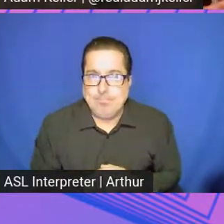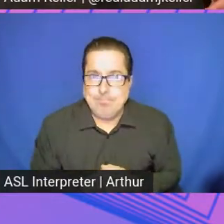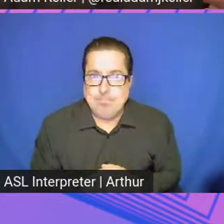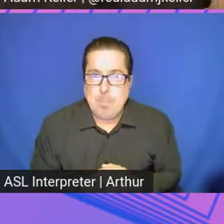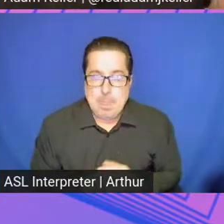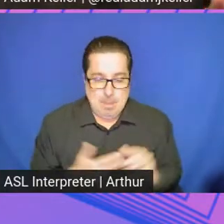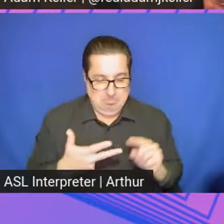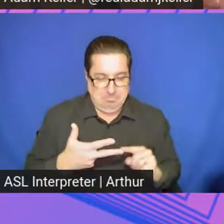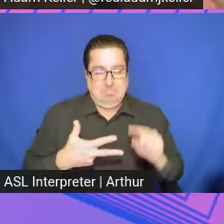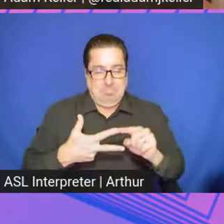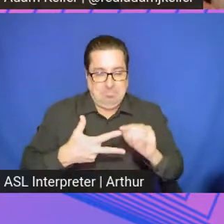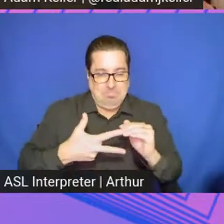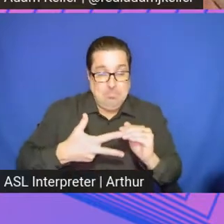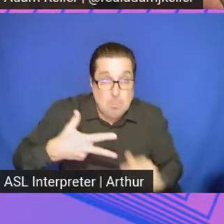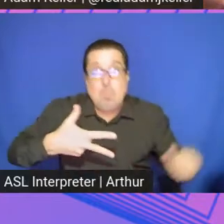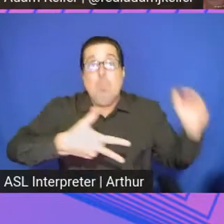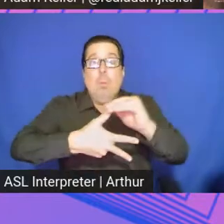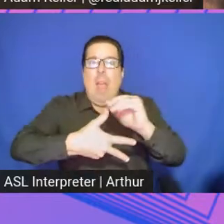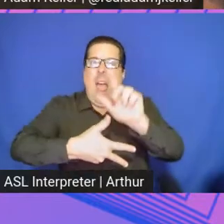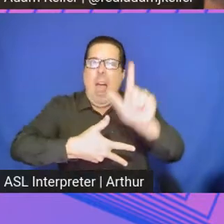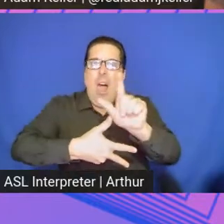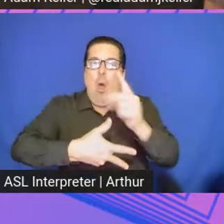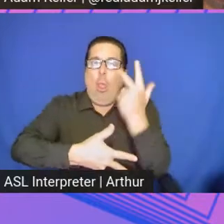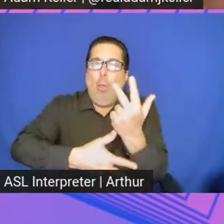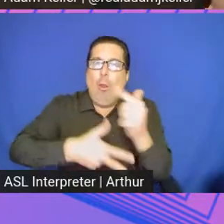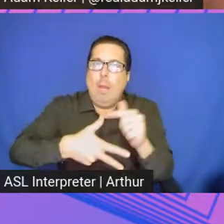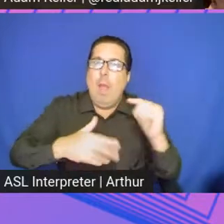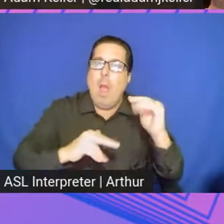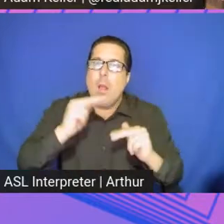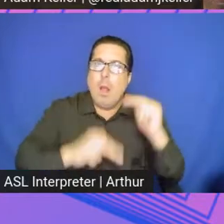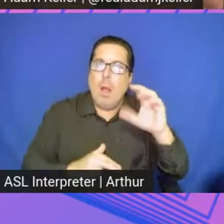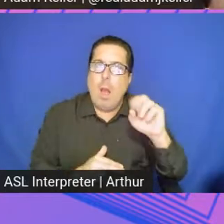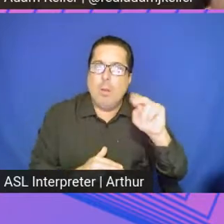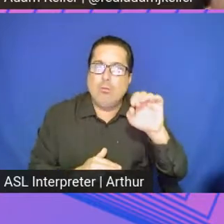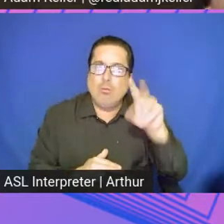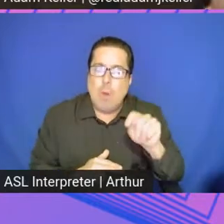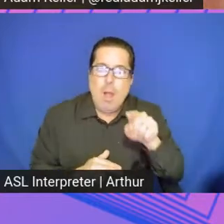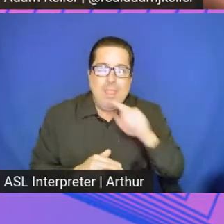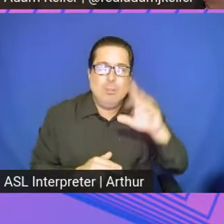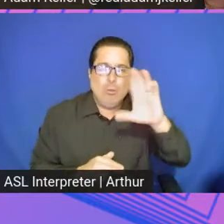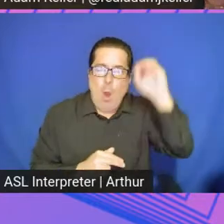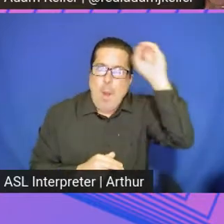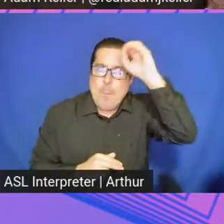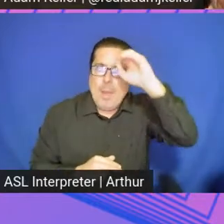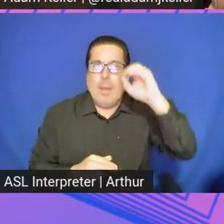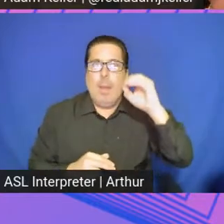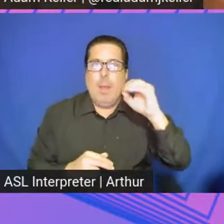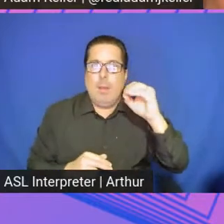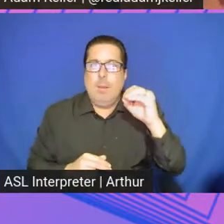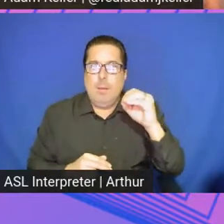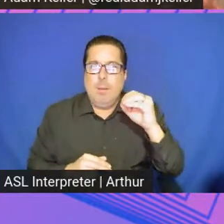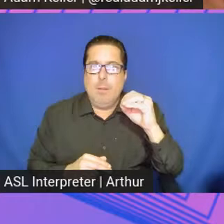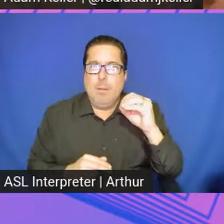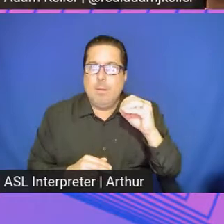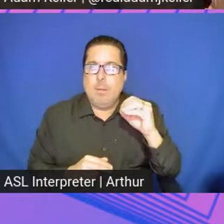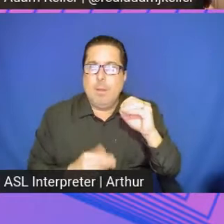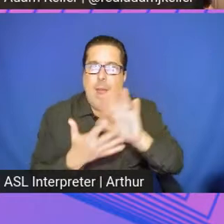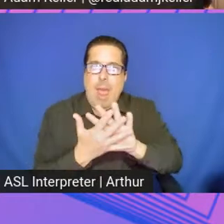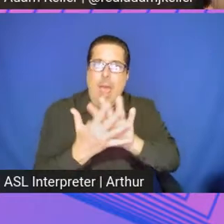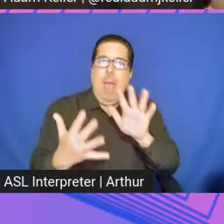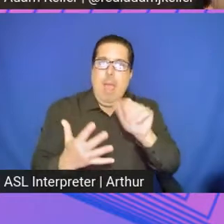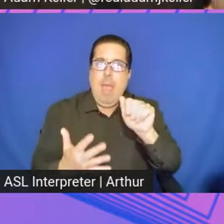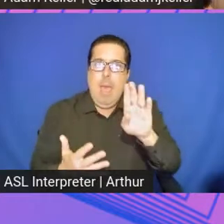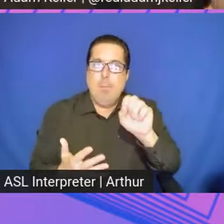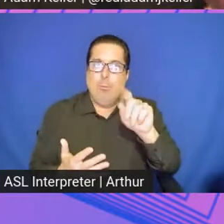And then there's the L3 constructs. So these are your opinionated abstractions. And I'm going to show you an example of how to